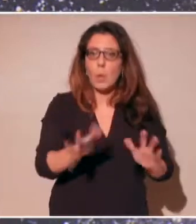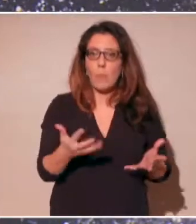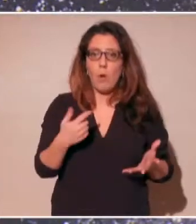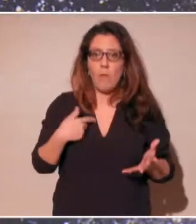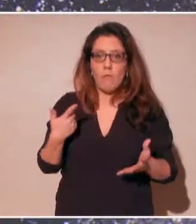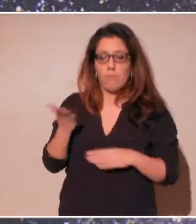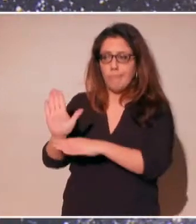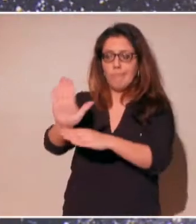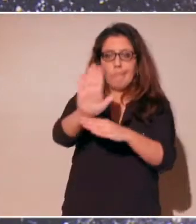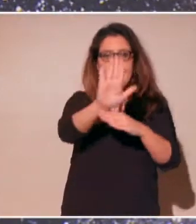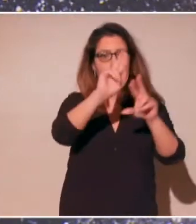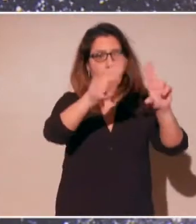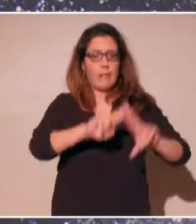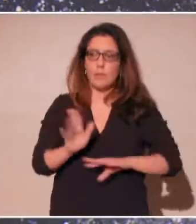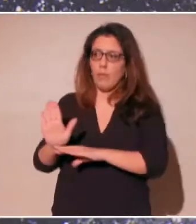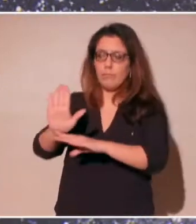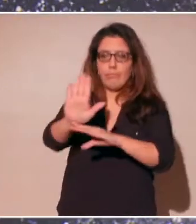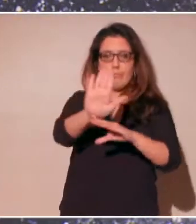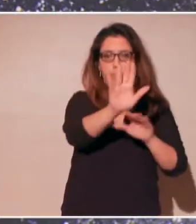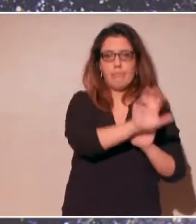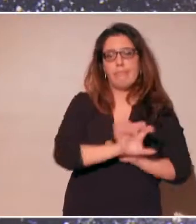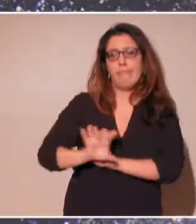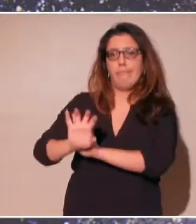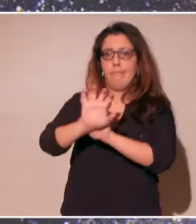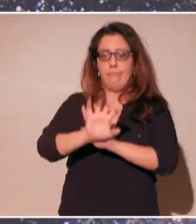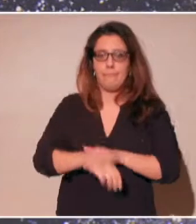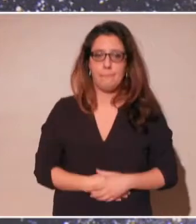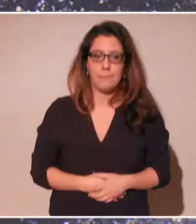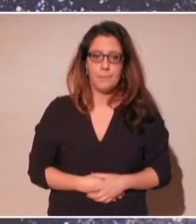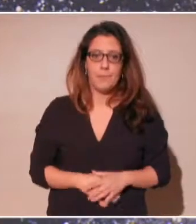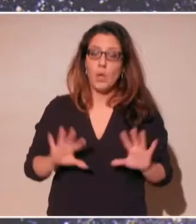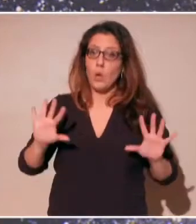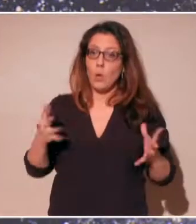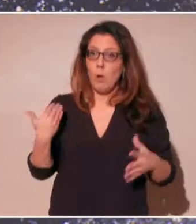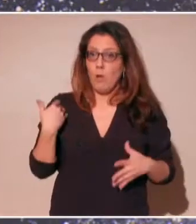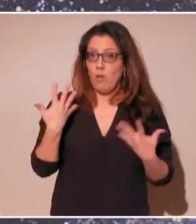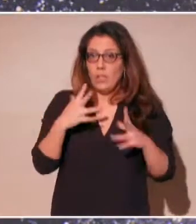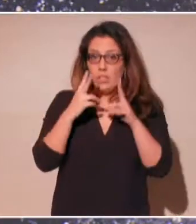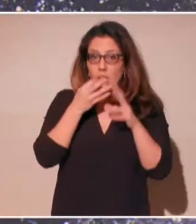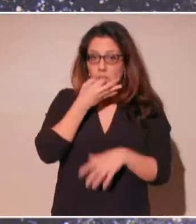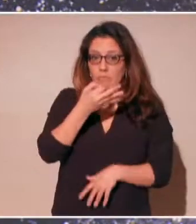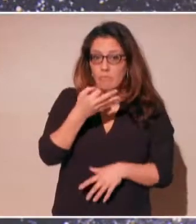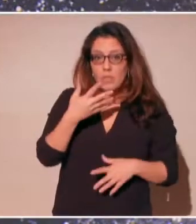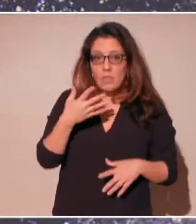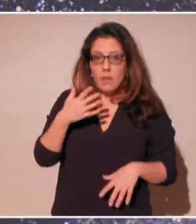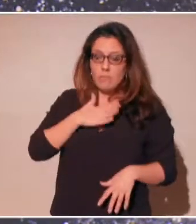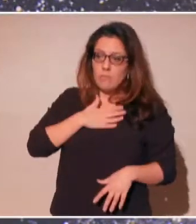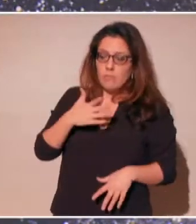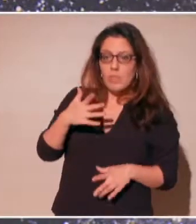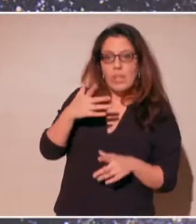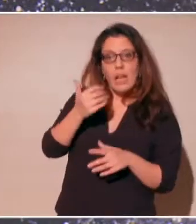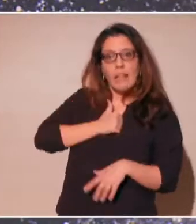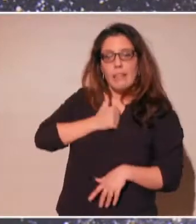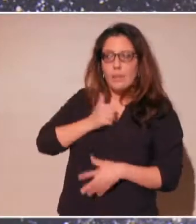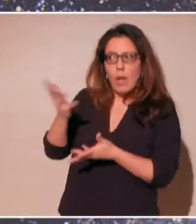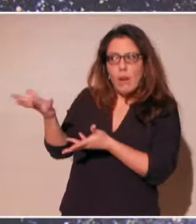keep its position, it also has to shine abroad. I talked about this earlier on. This is why we've got to have individual chairs